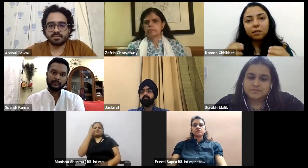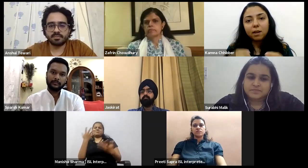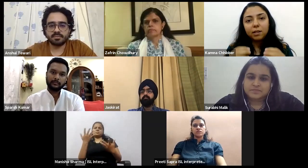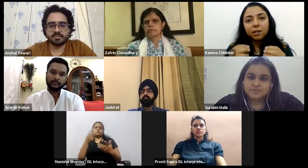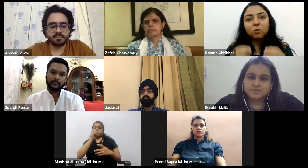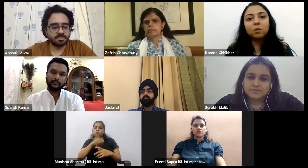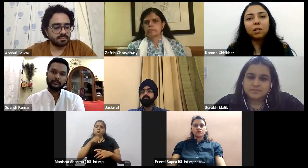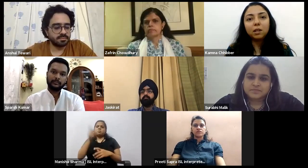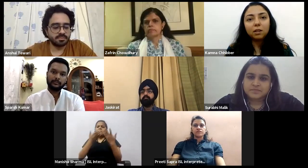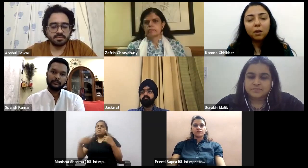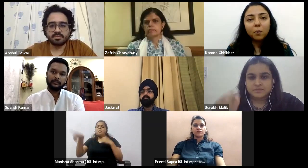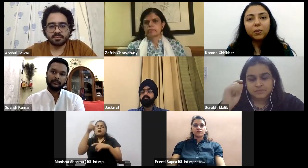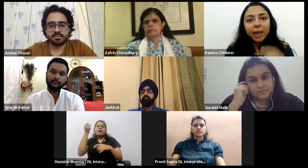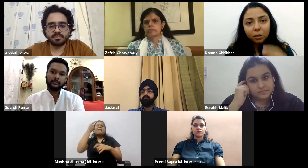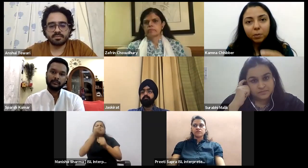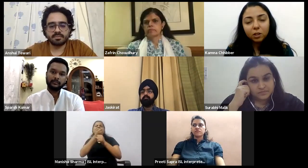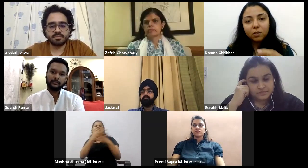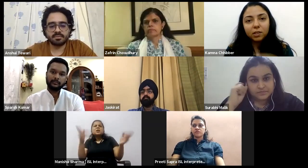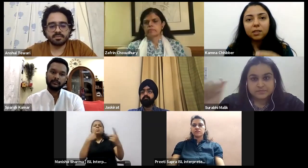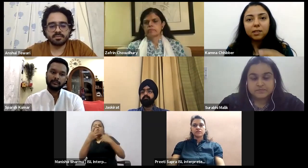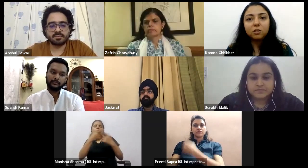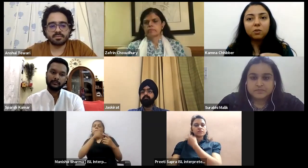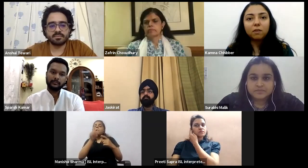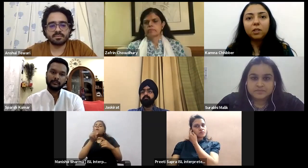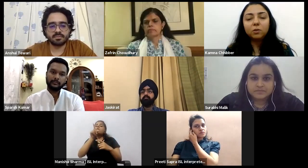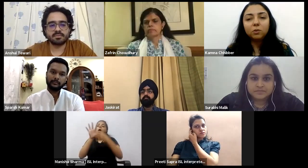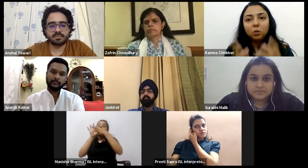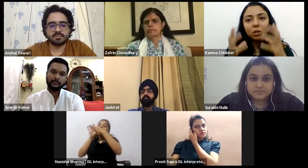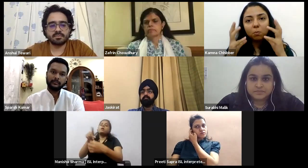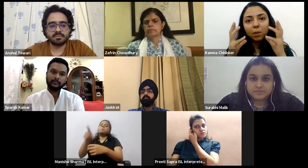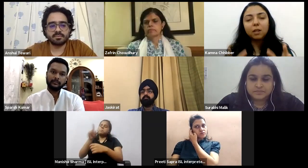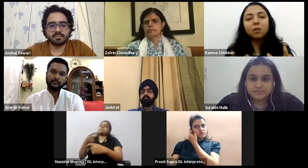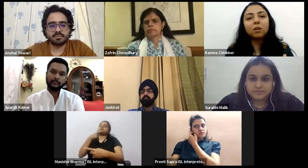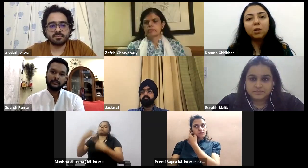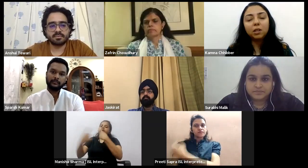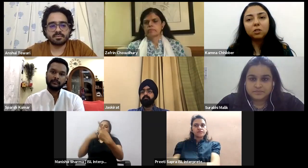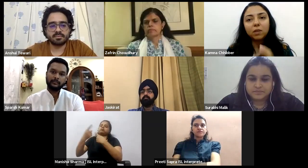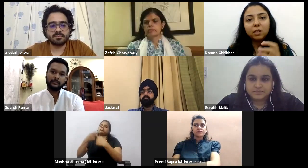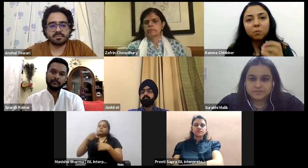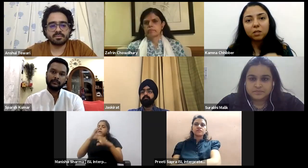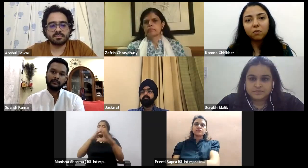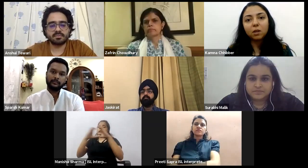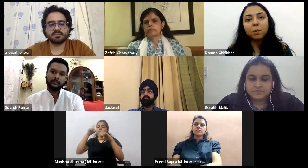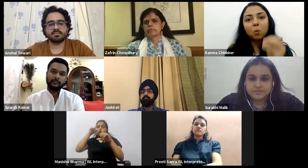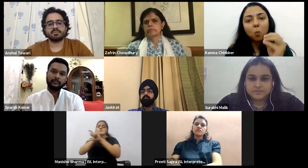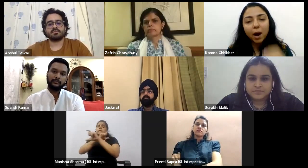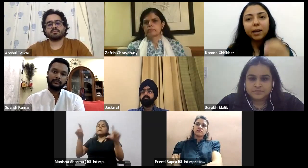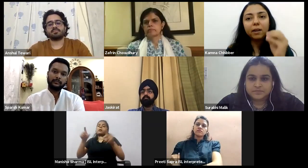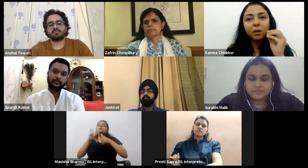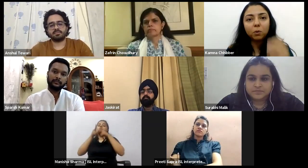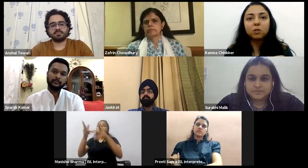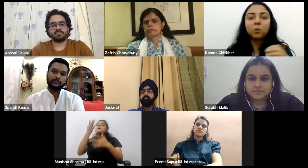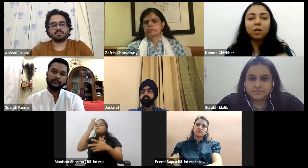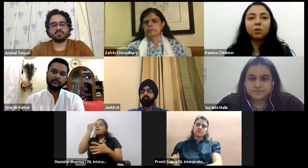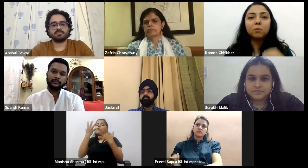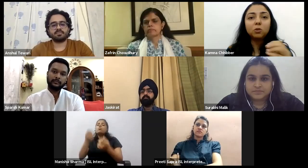to necessarily associate it with that particular instance that you're referring to. So you need to make your communication very specific about why